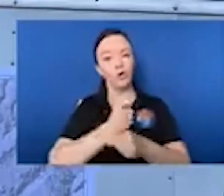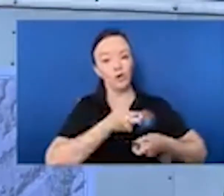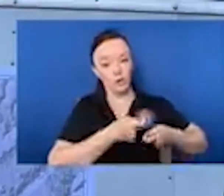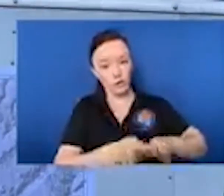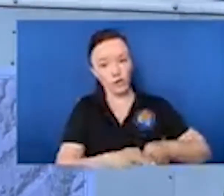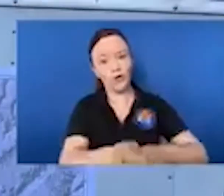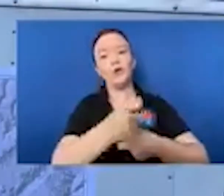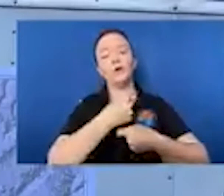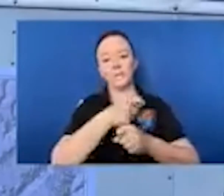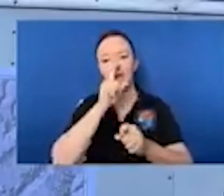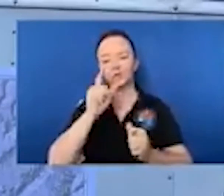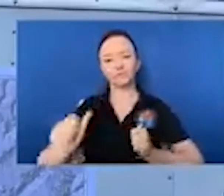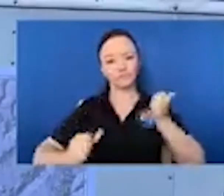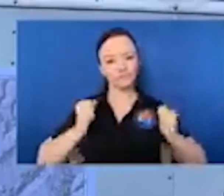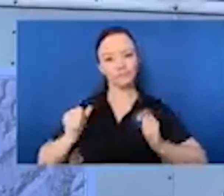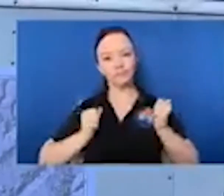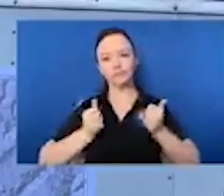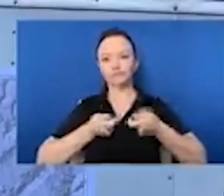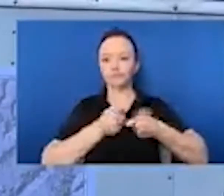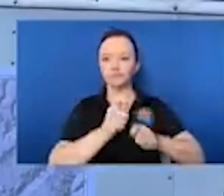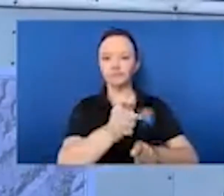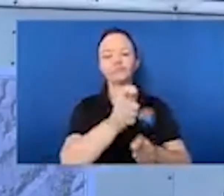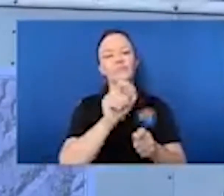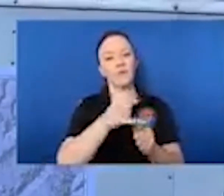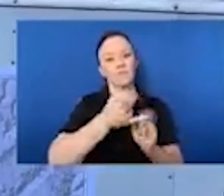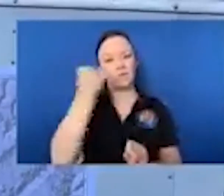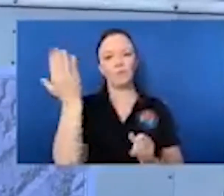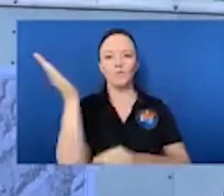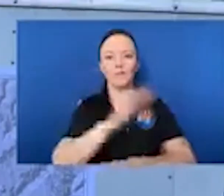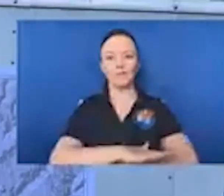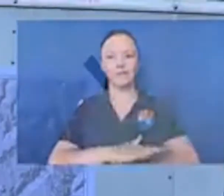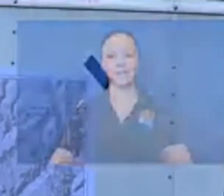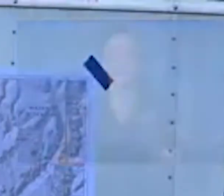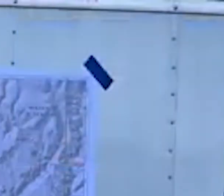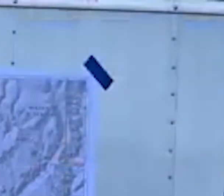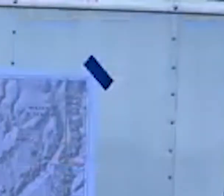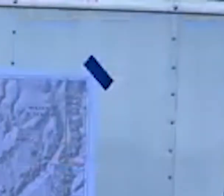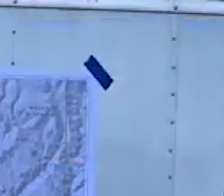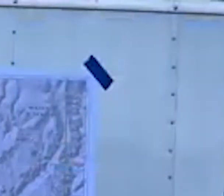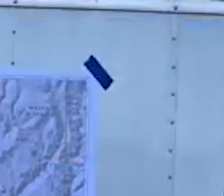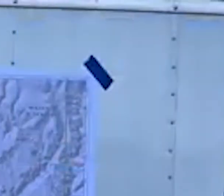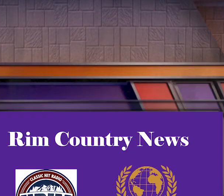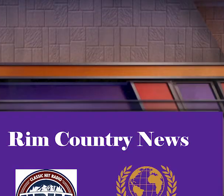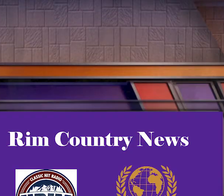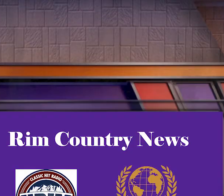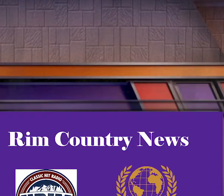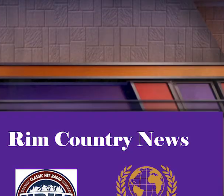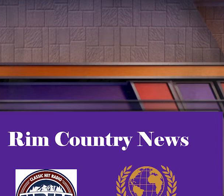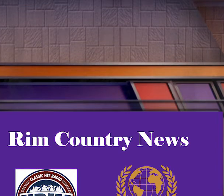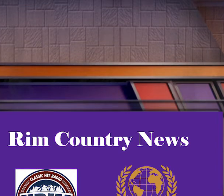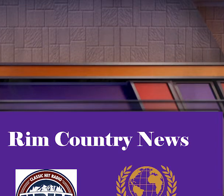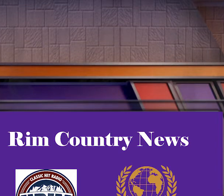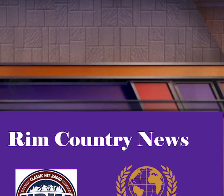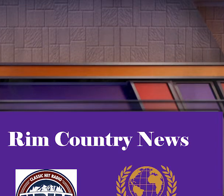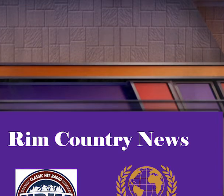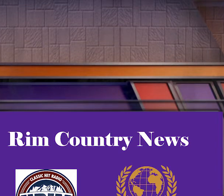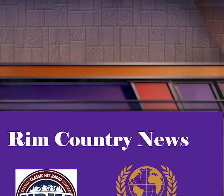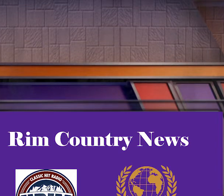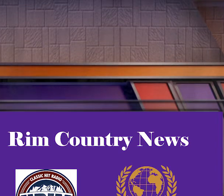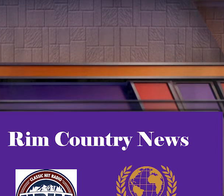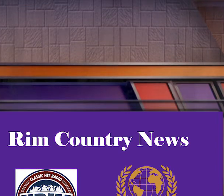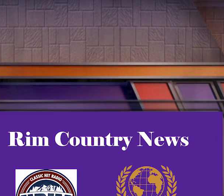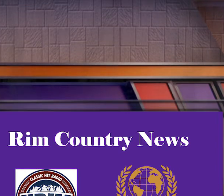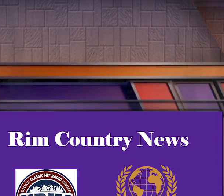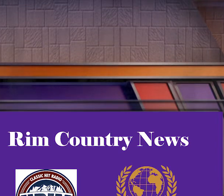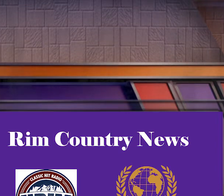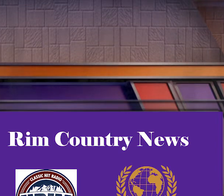up where they left off and to continue to be aggressive along that perimeter throughout today. And just as a reminder, the